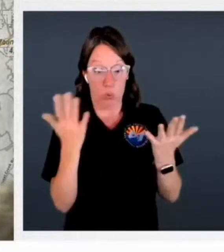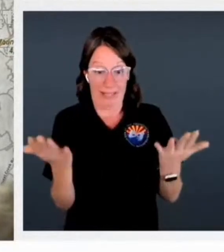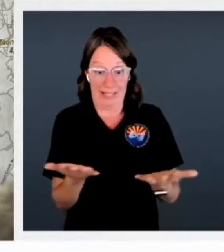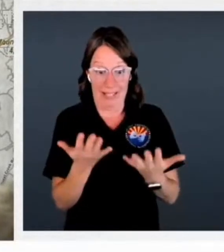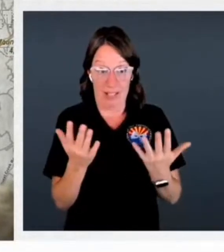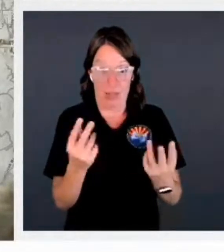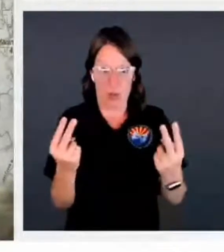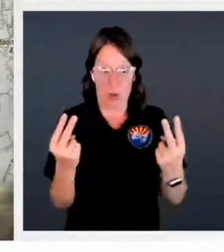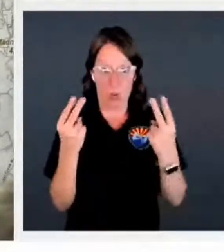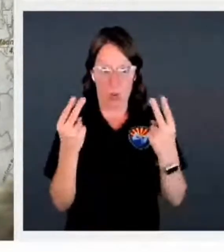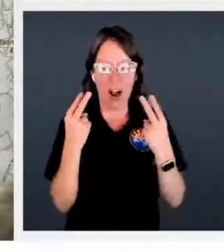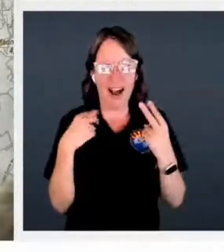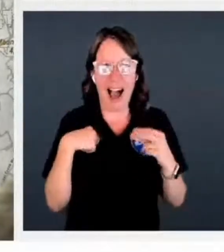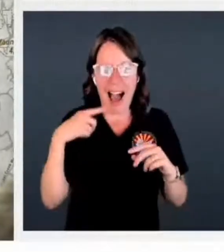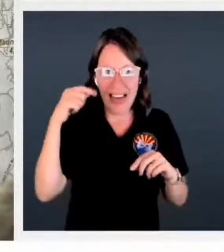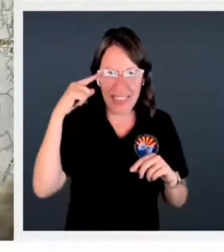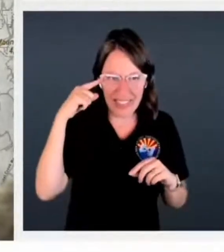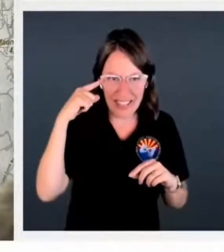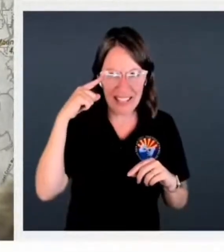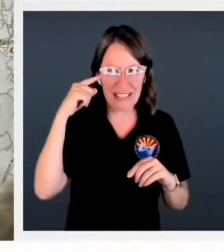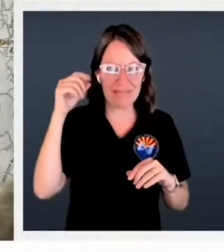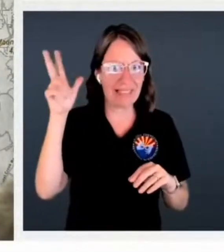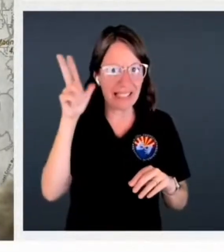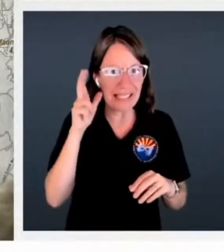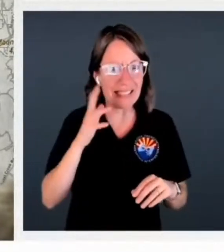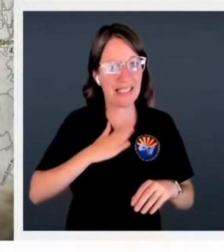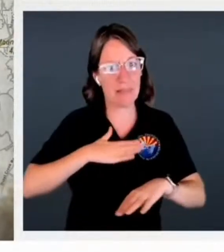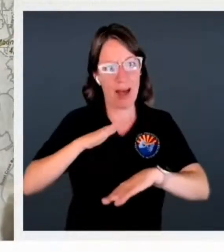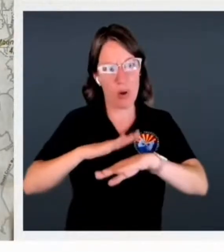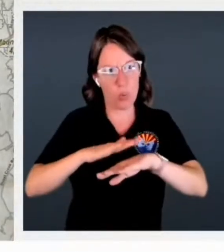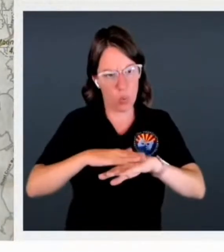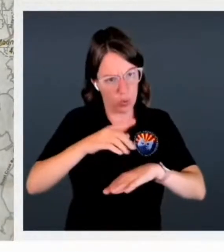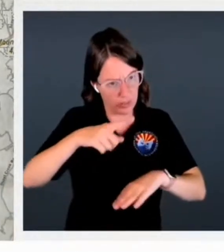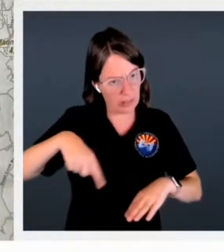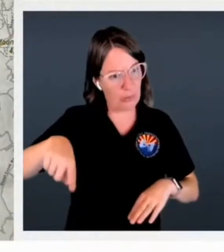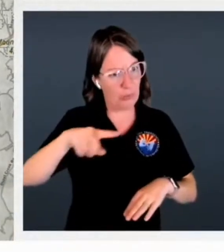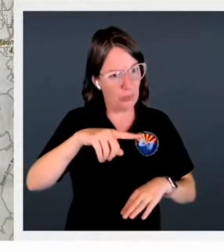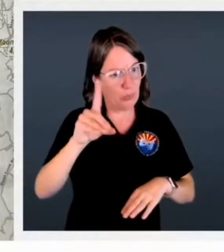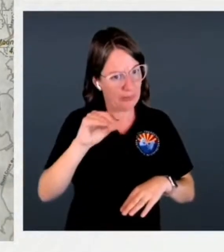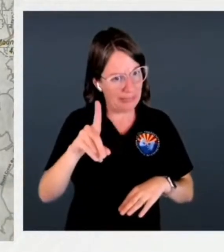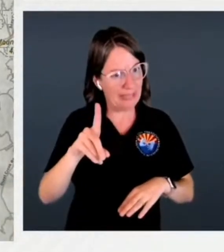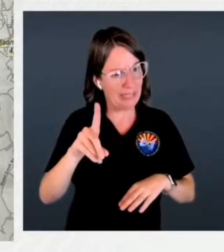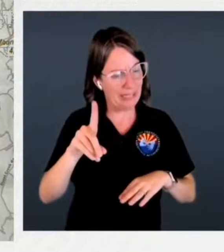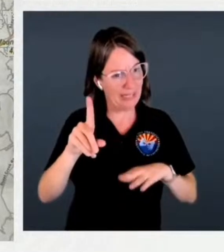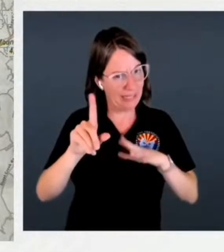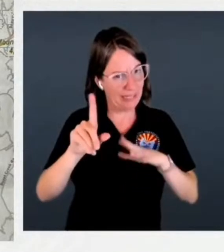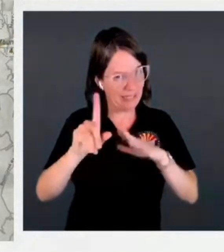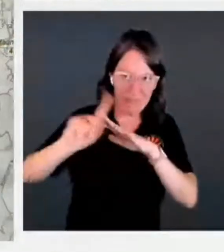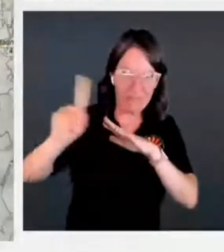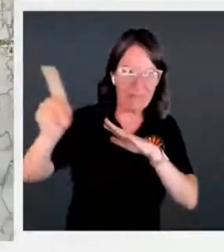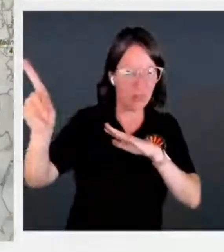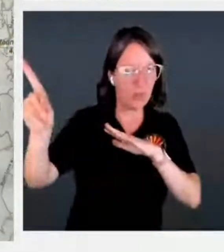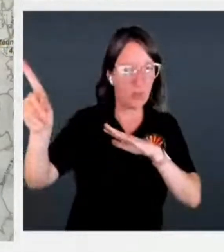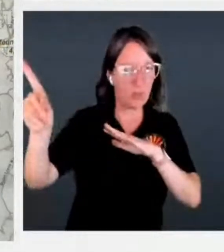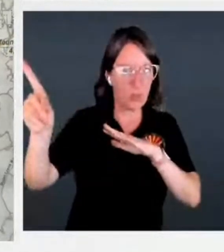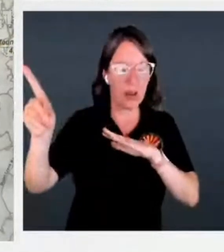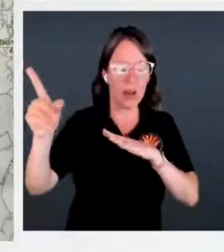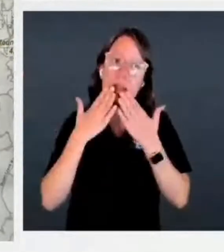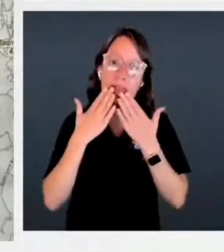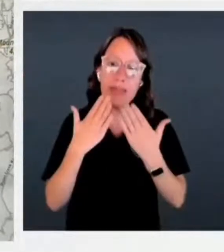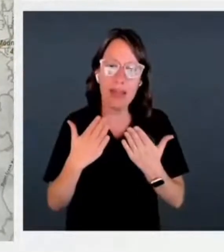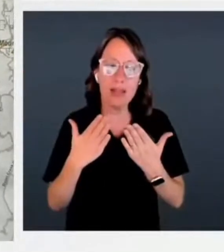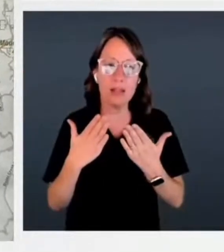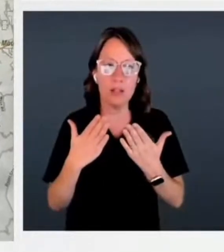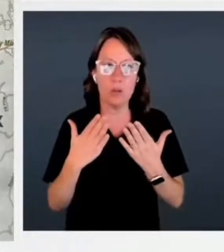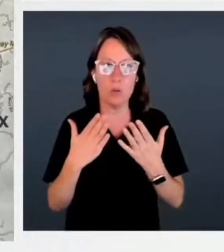heeded my warning the other night about evacuation. I appreciate that. I really want to thank you for doing that because you've taken the extra step